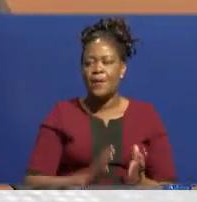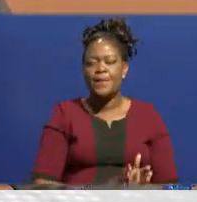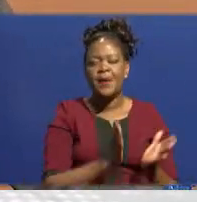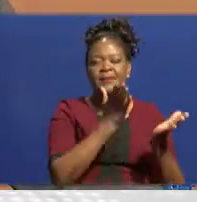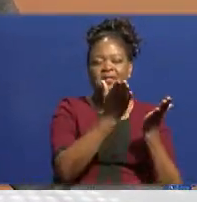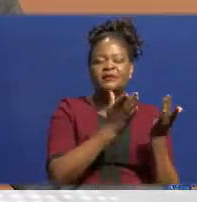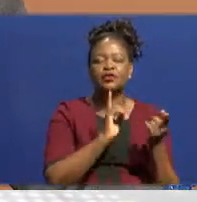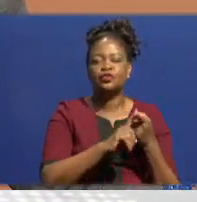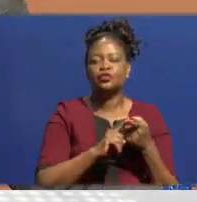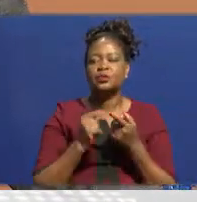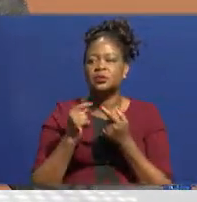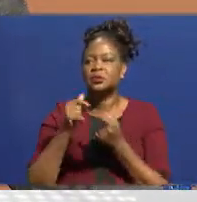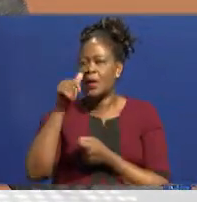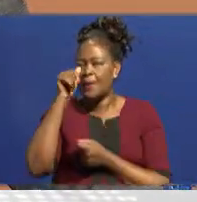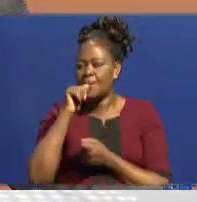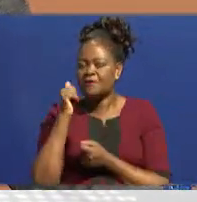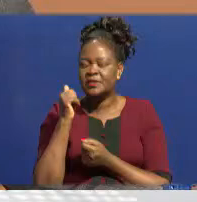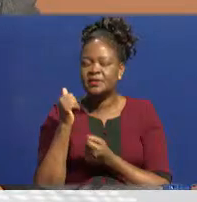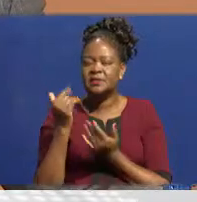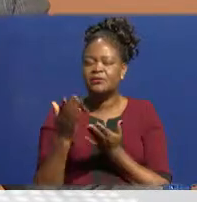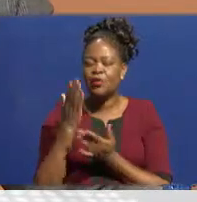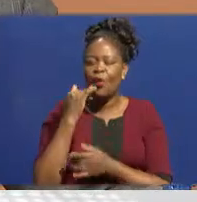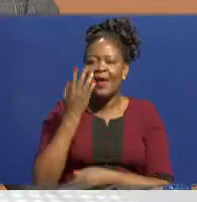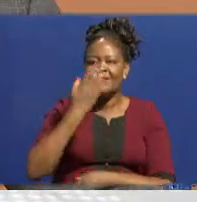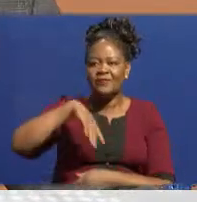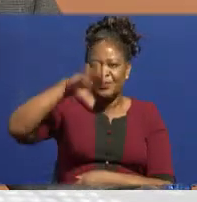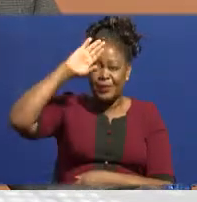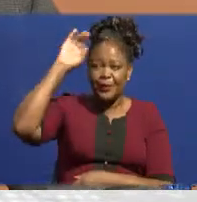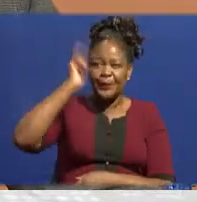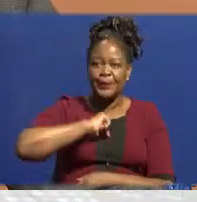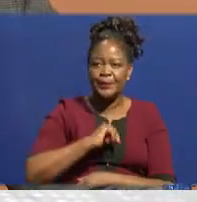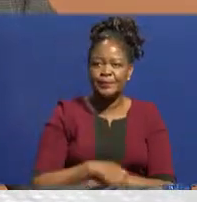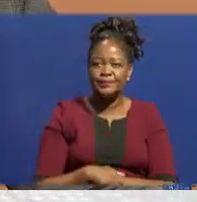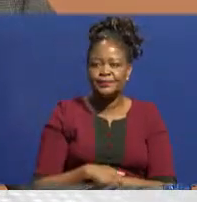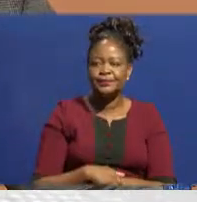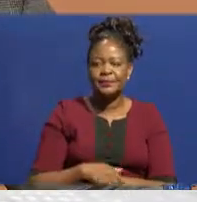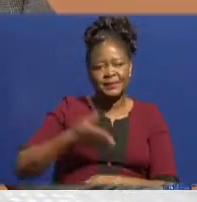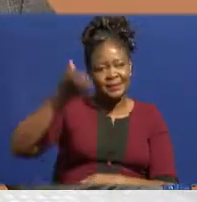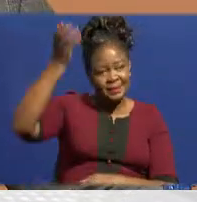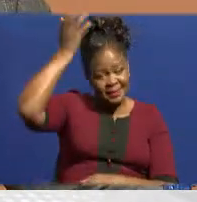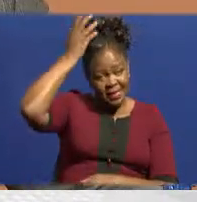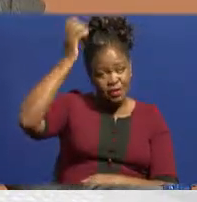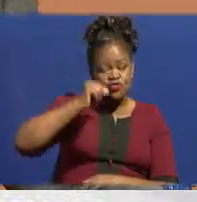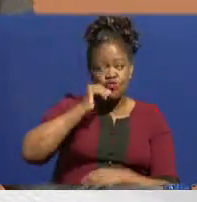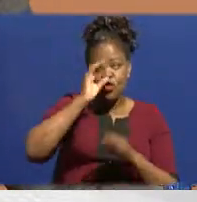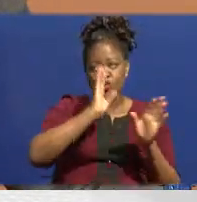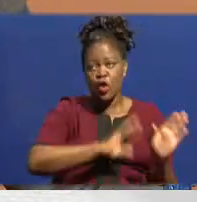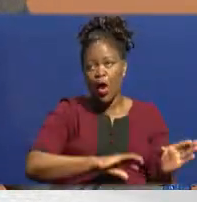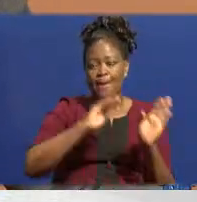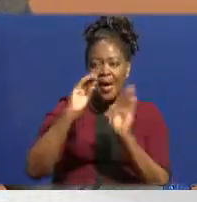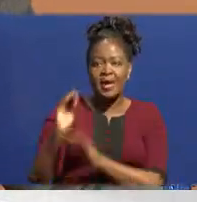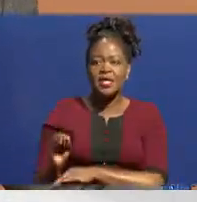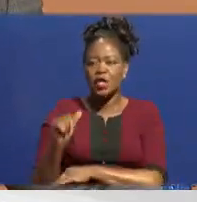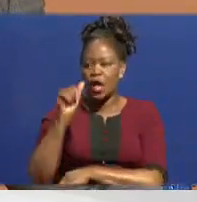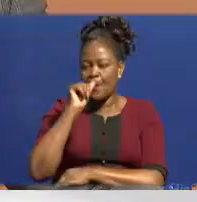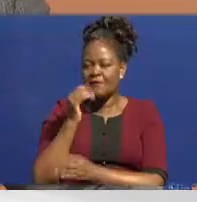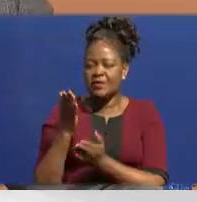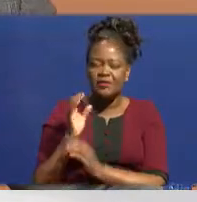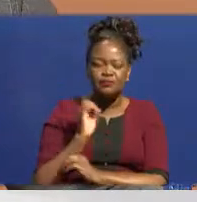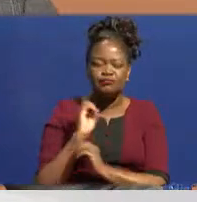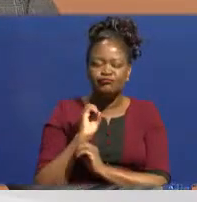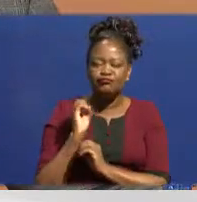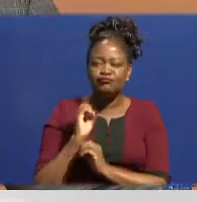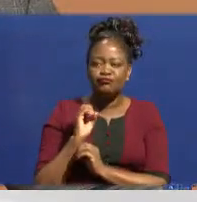the private because they're frustrated. The nurses are not migrating even to the private. Even